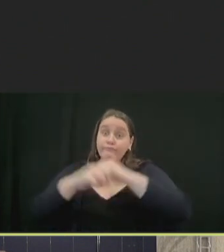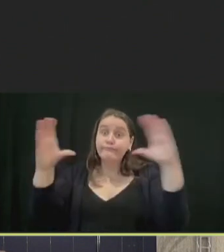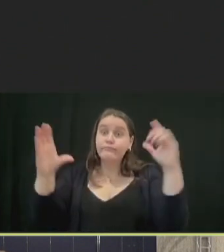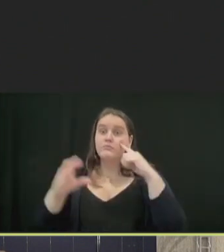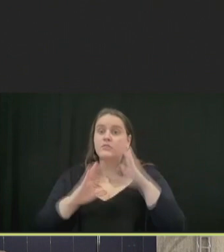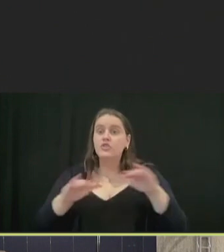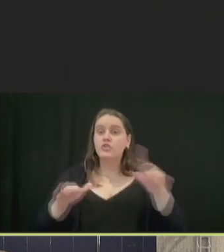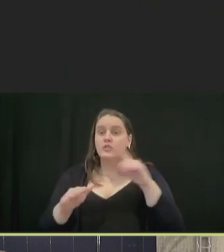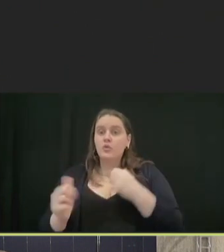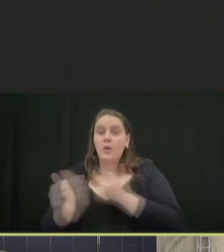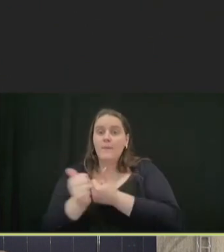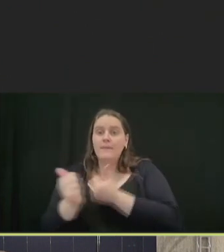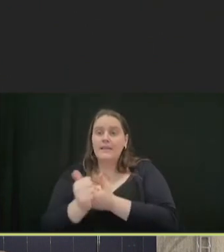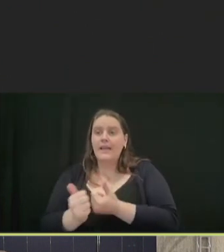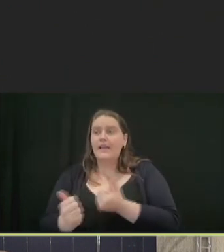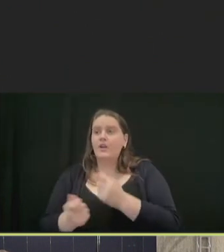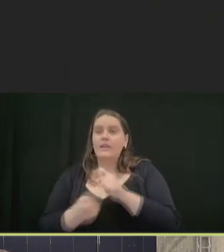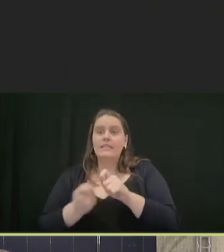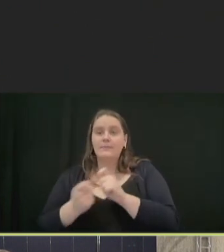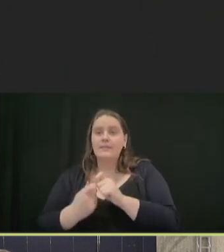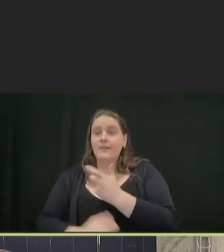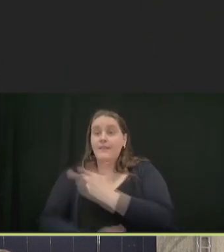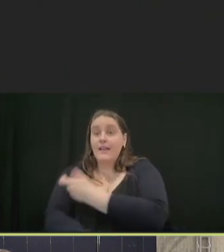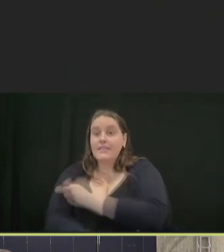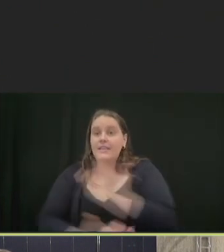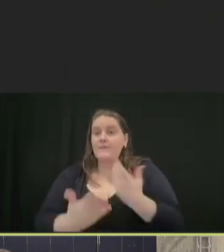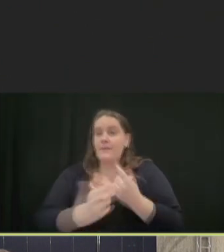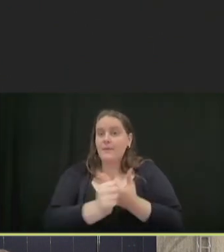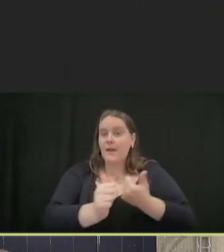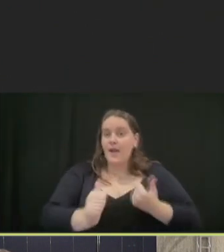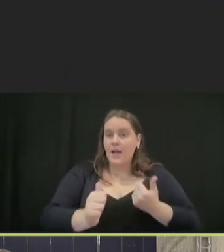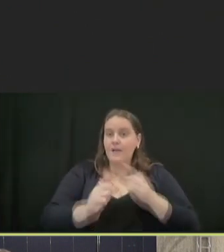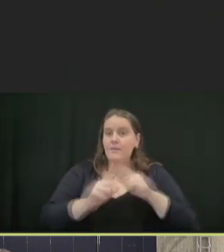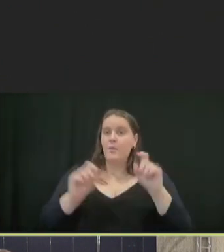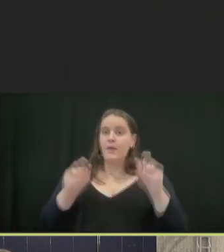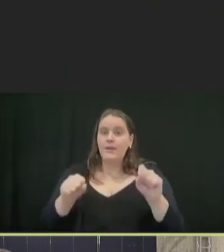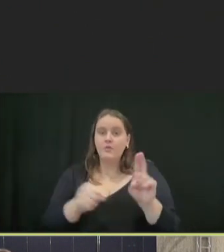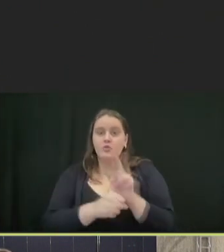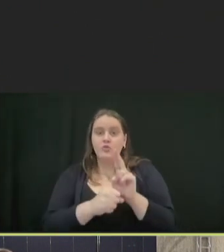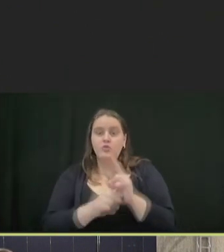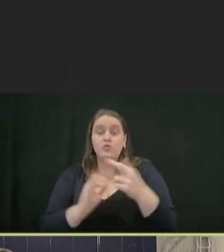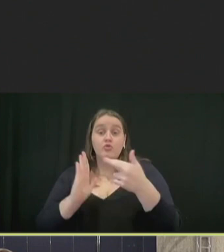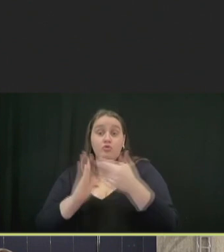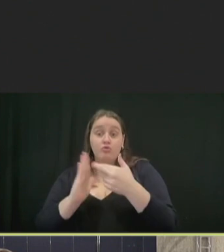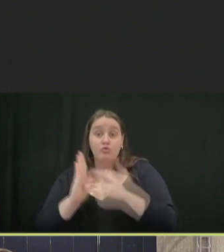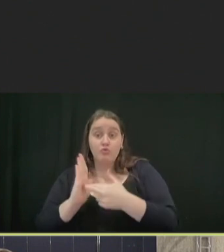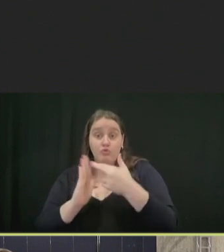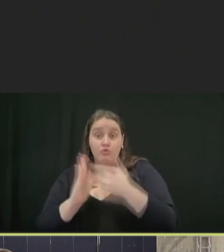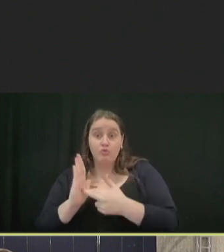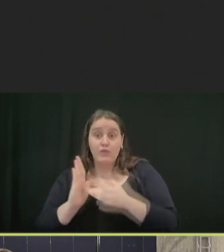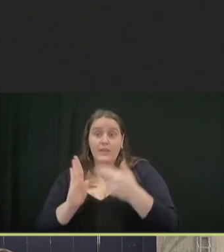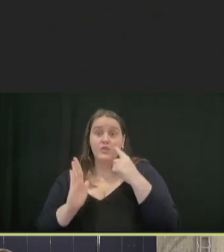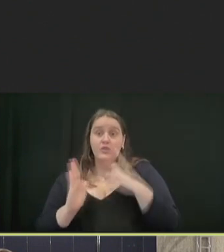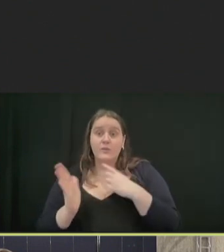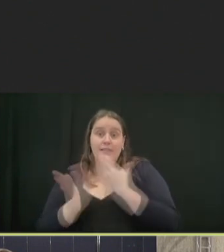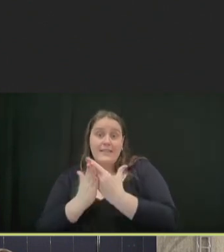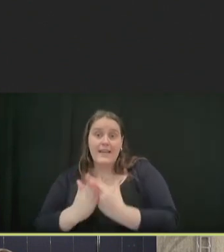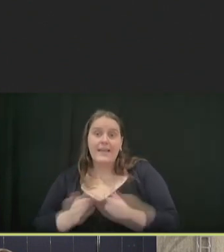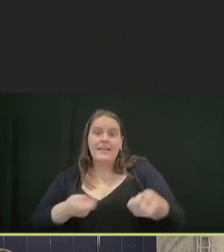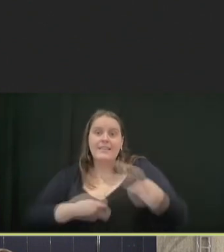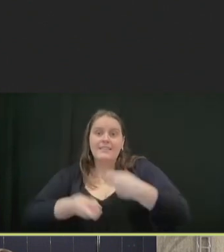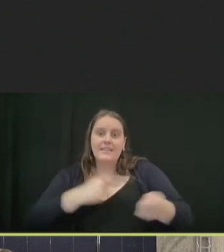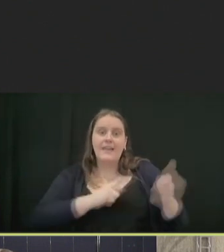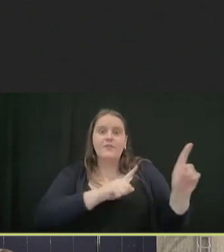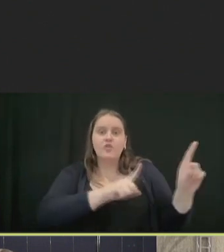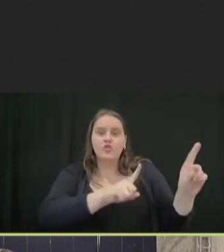certain vaccine or not, that we might be able to use registry data rather than having to rely on survey data. And